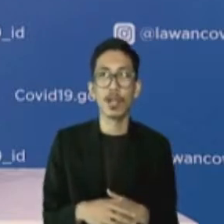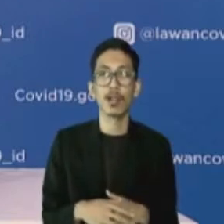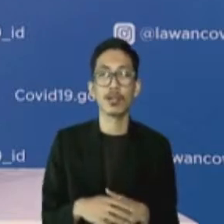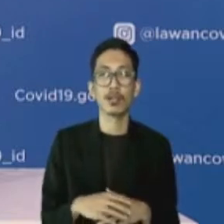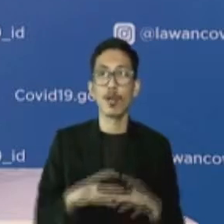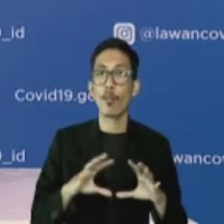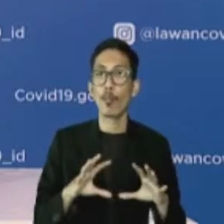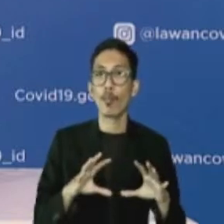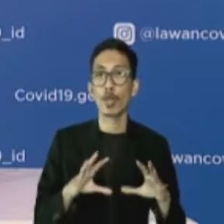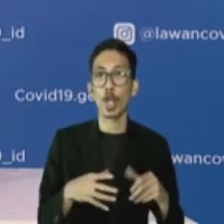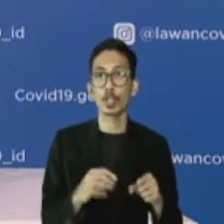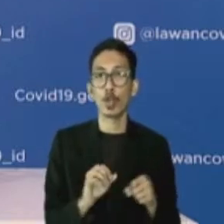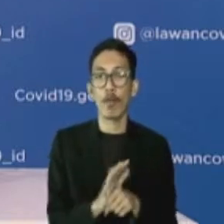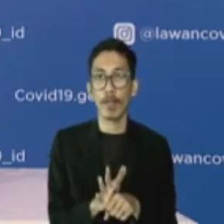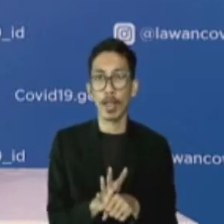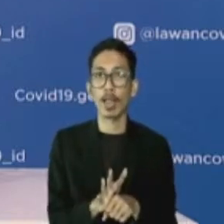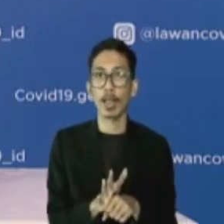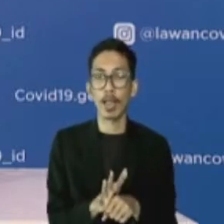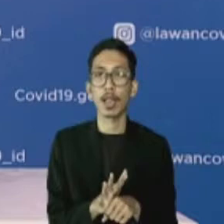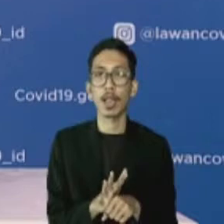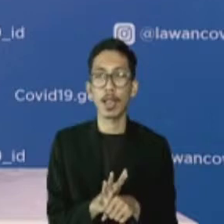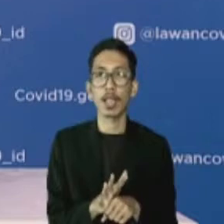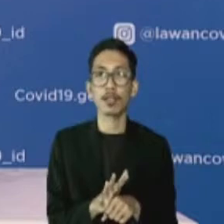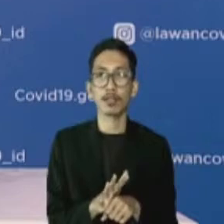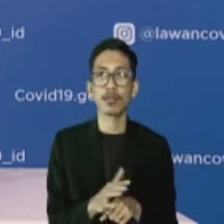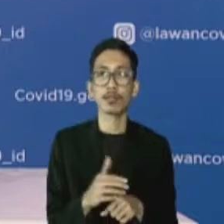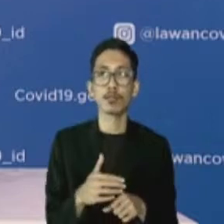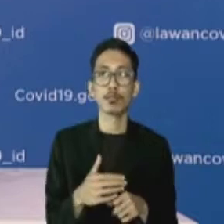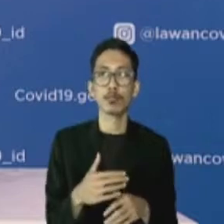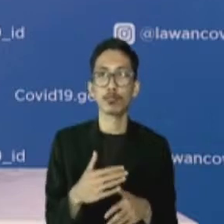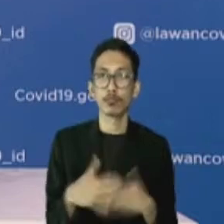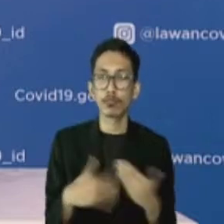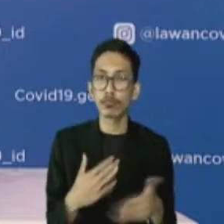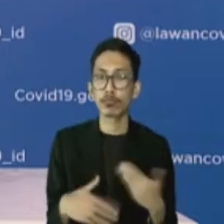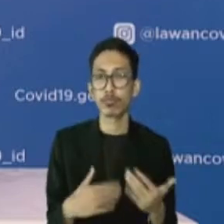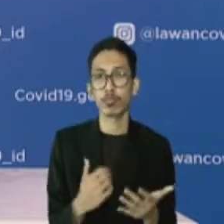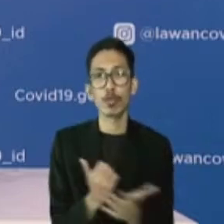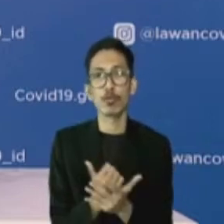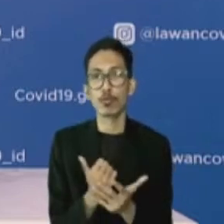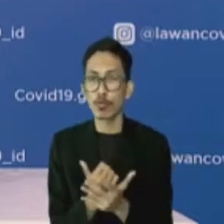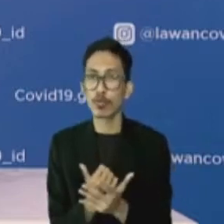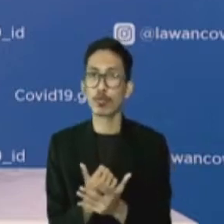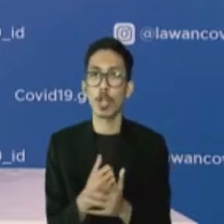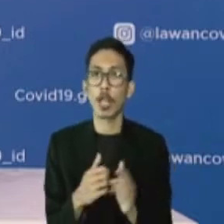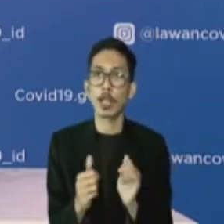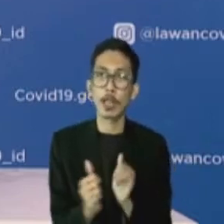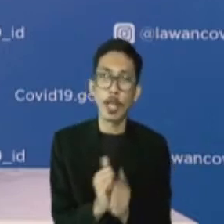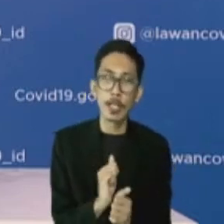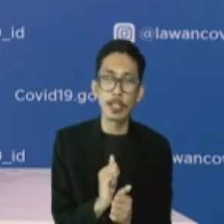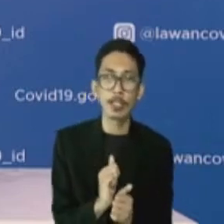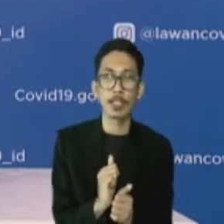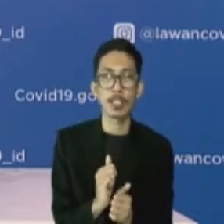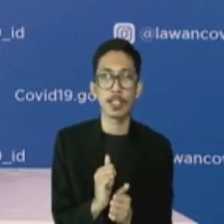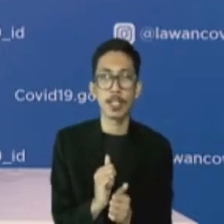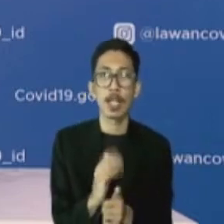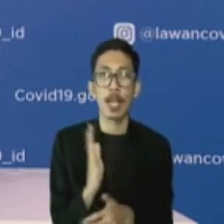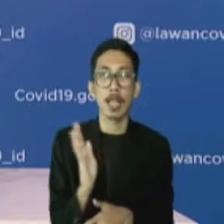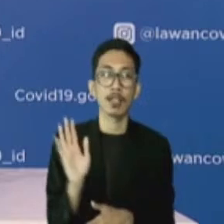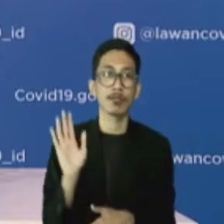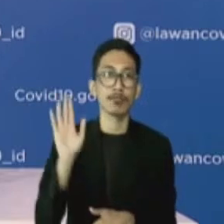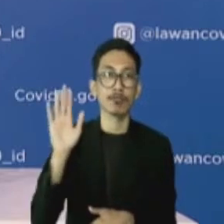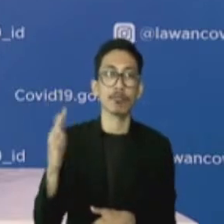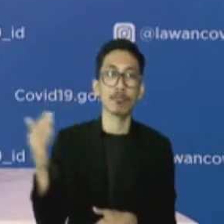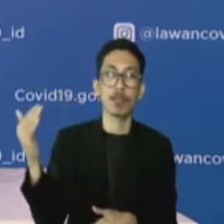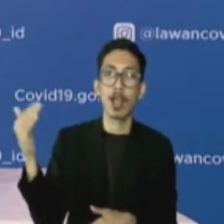2021, the PON 20 contingent is required to retest after arriving in the area of